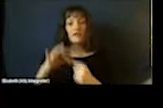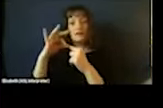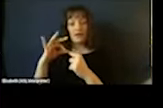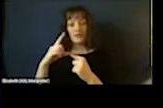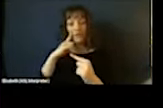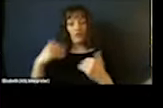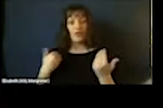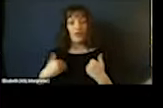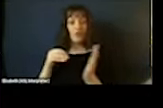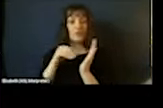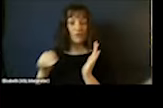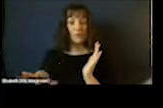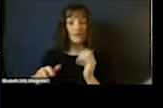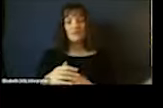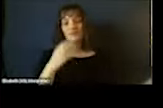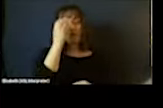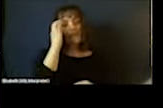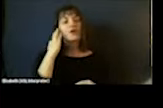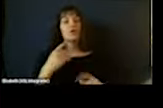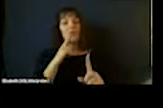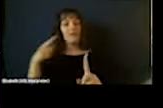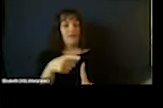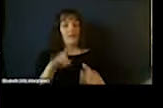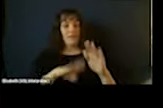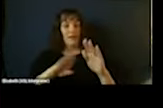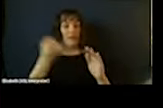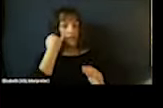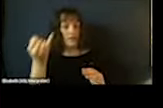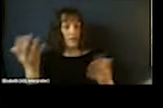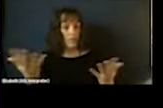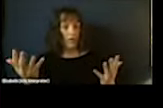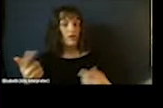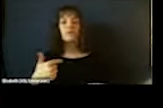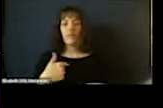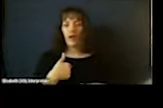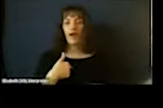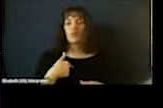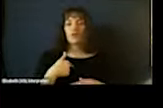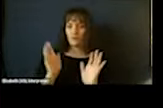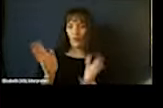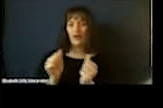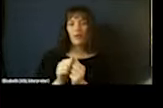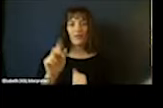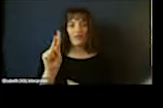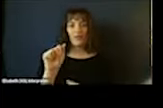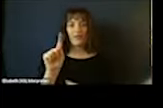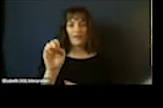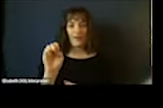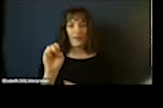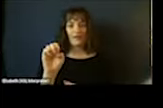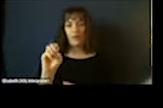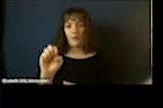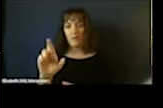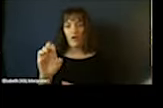And so the basic idea that started all of this was, so I was actually speaking to Kate Meredith, who you heard from earlier, and I